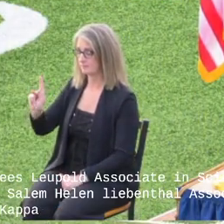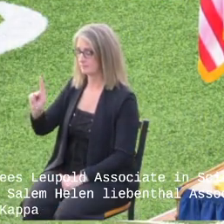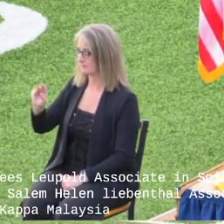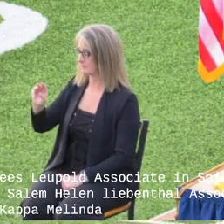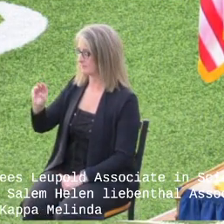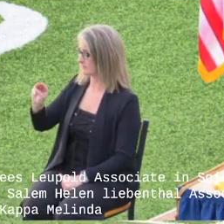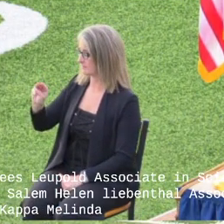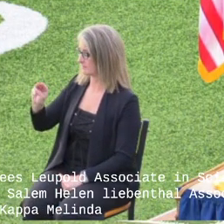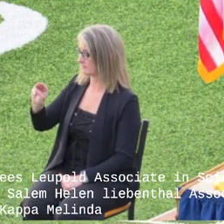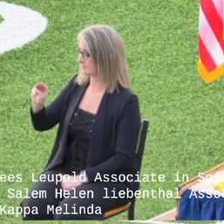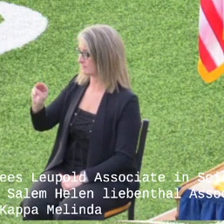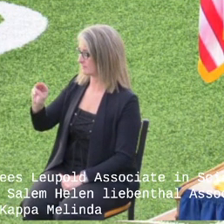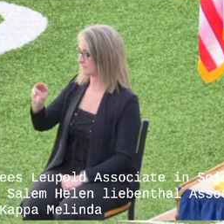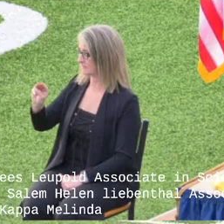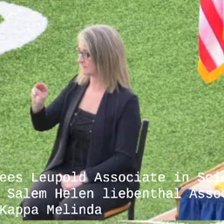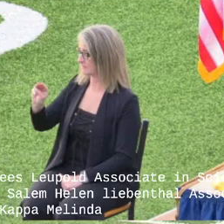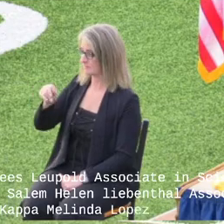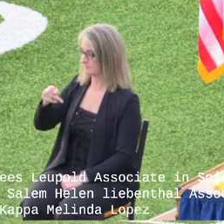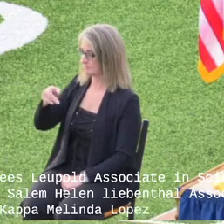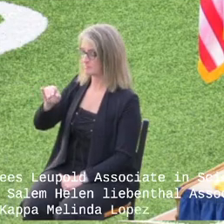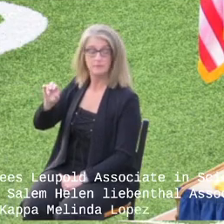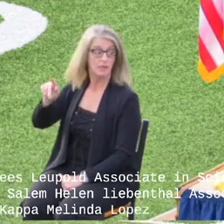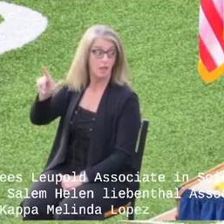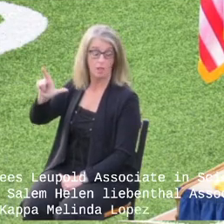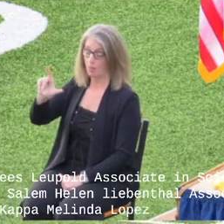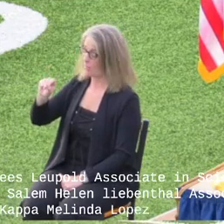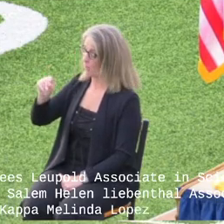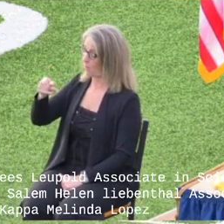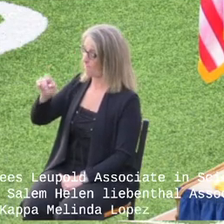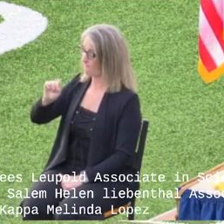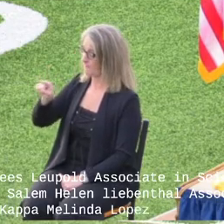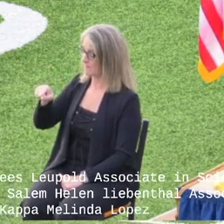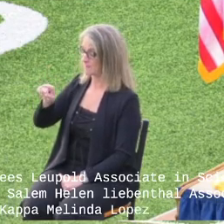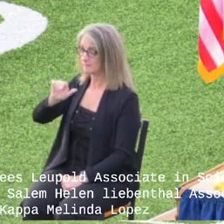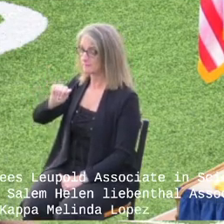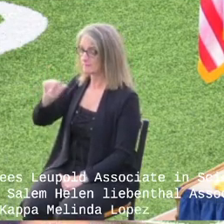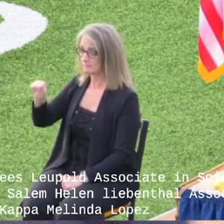Melinda Lopez, Associate in Arts.